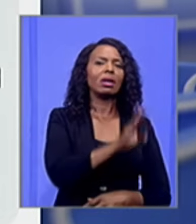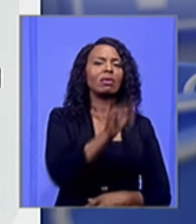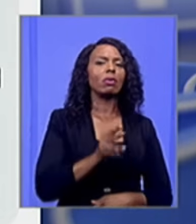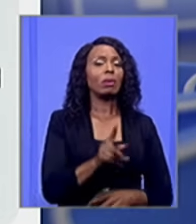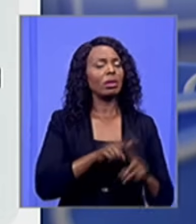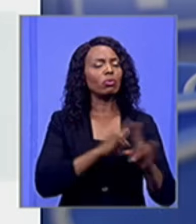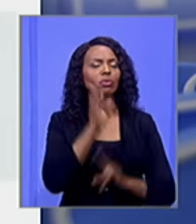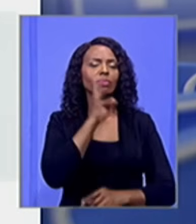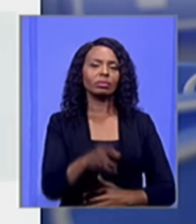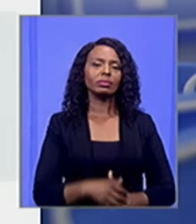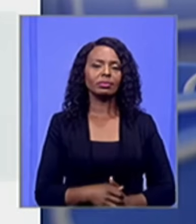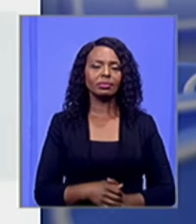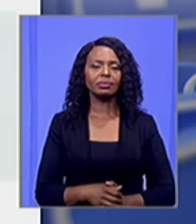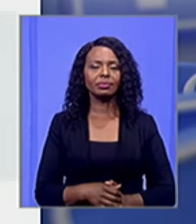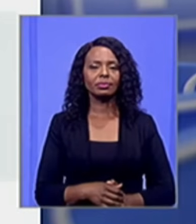phomella.